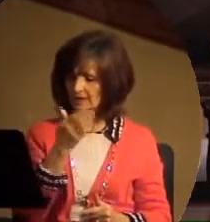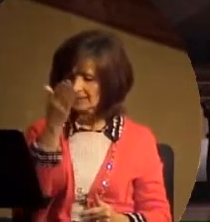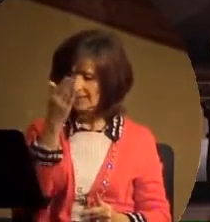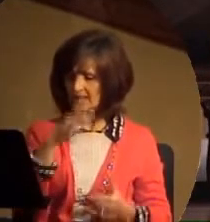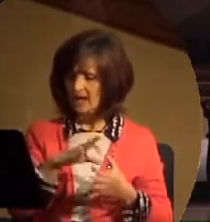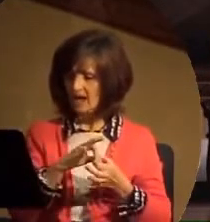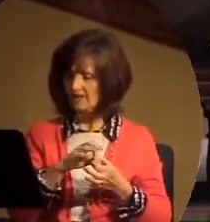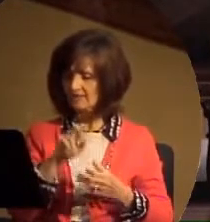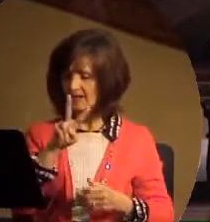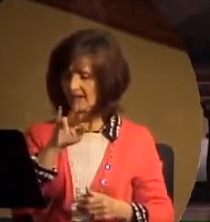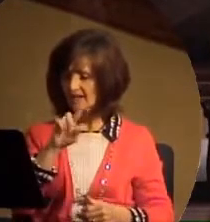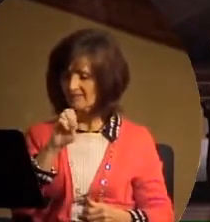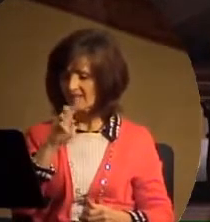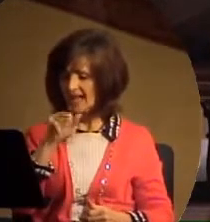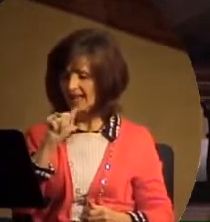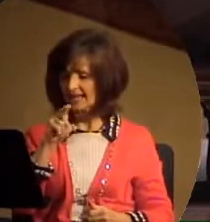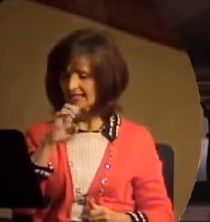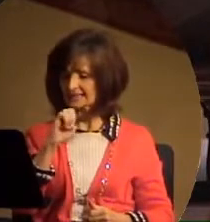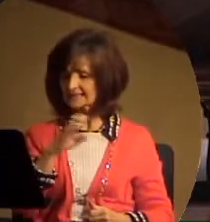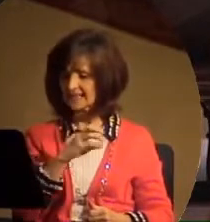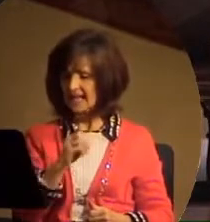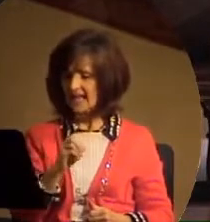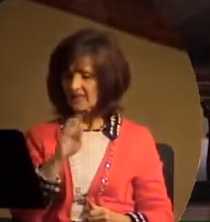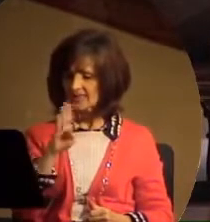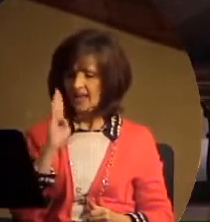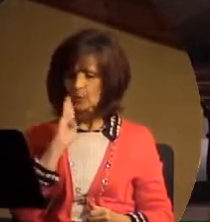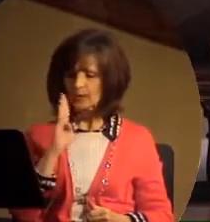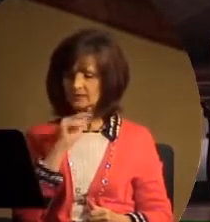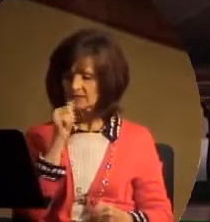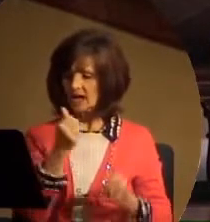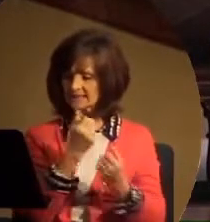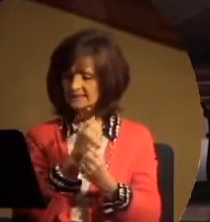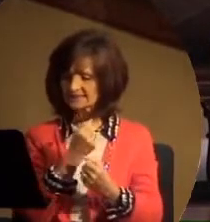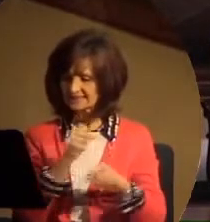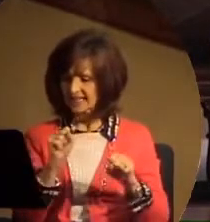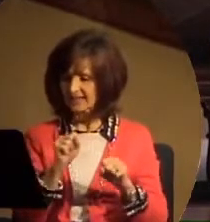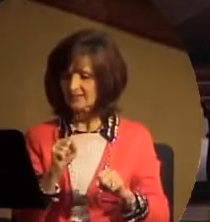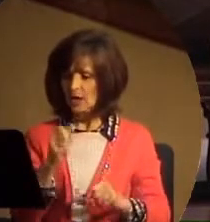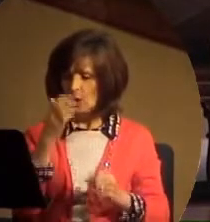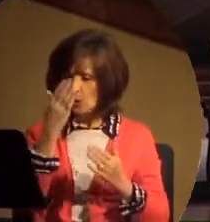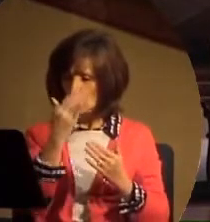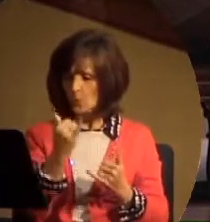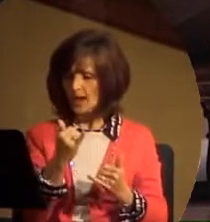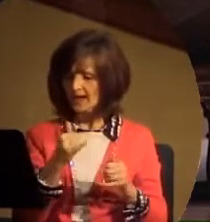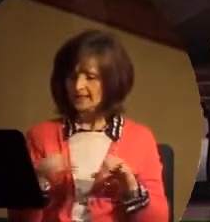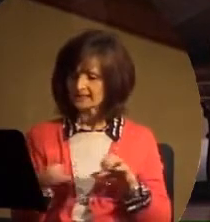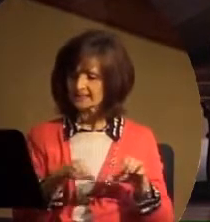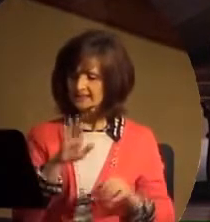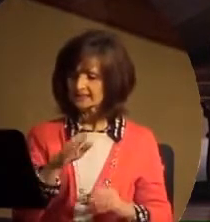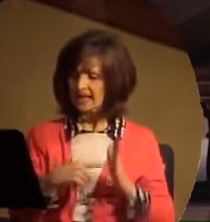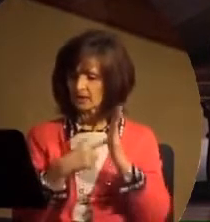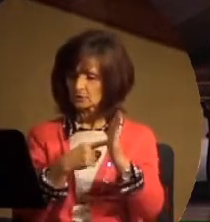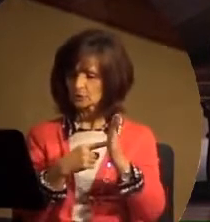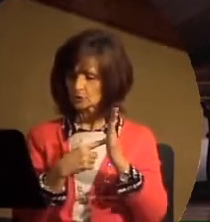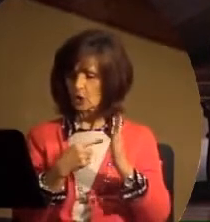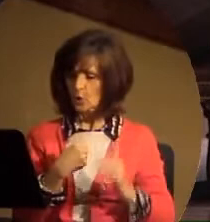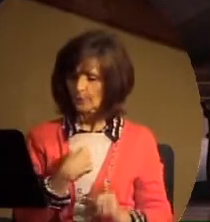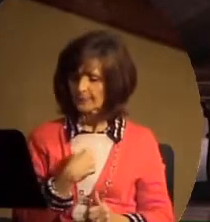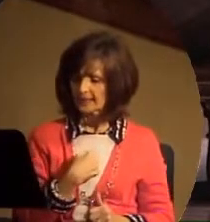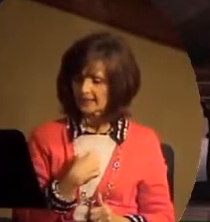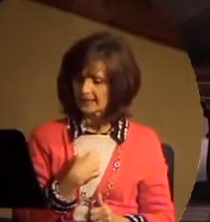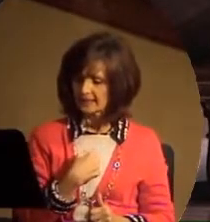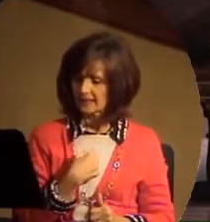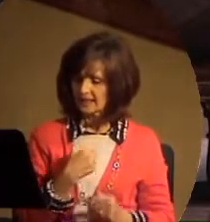violence are before me, and there are that raise up strife and